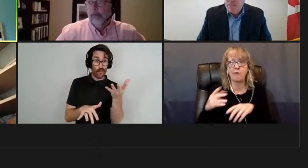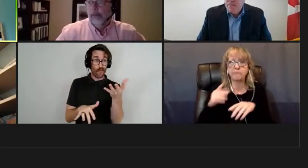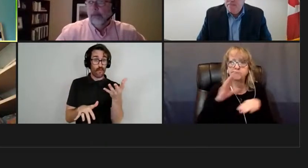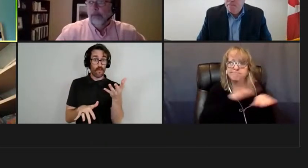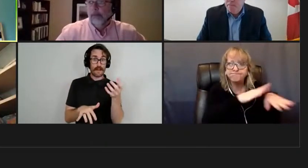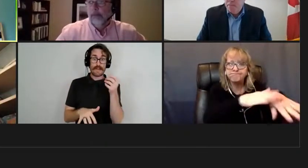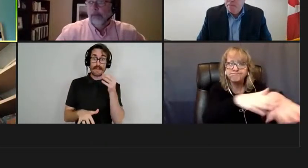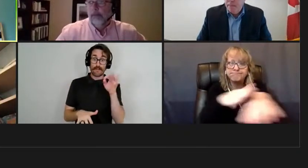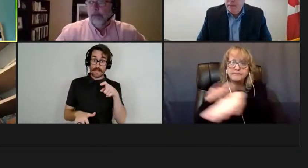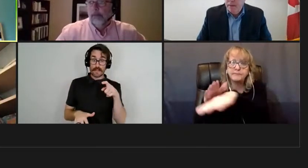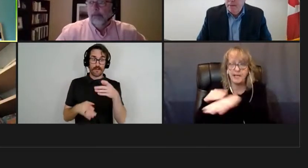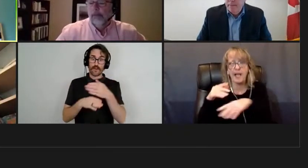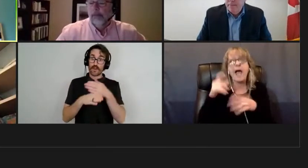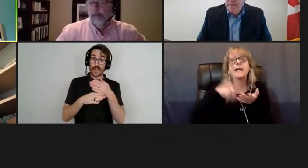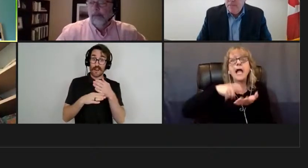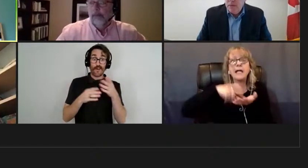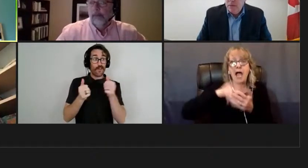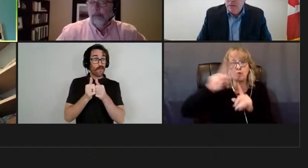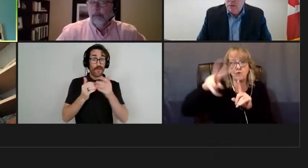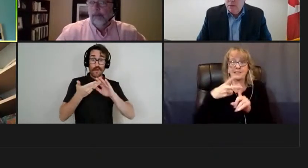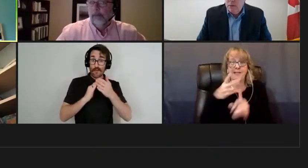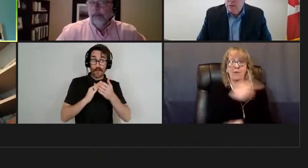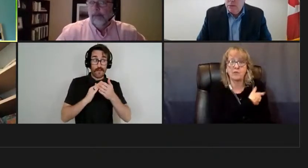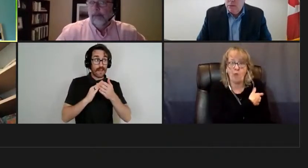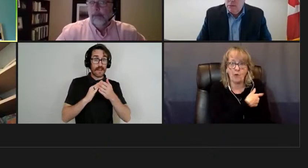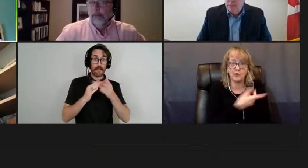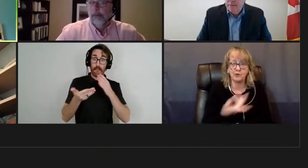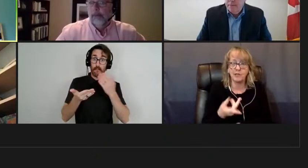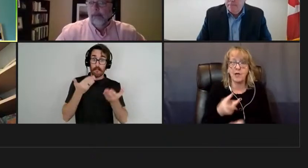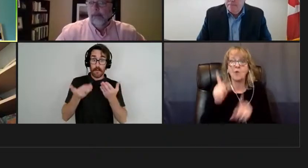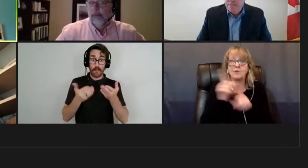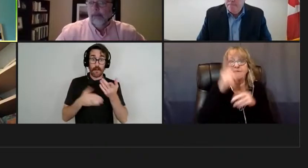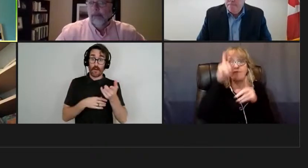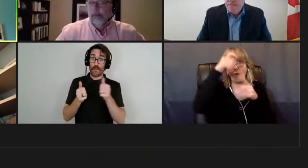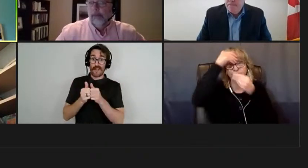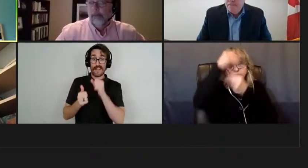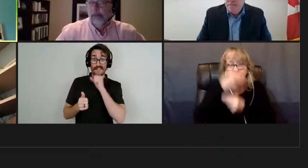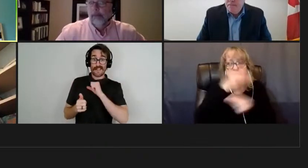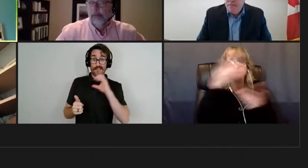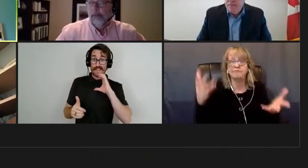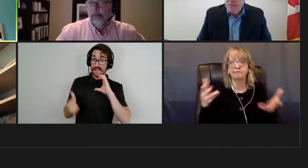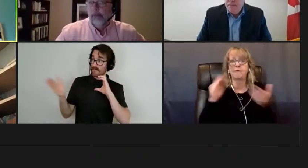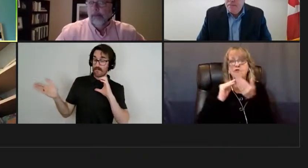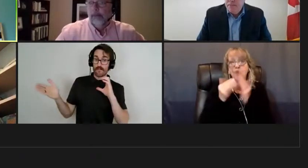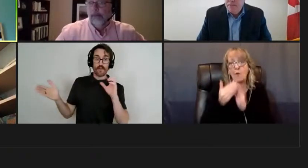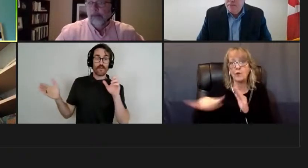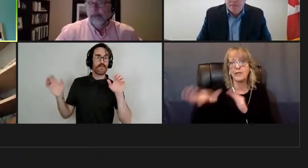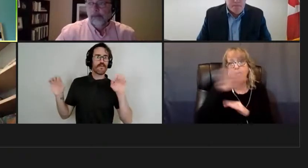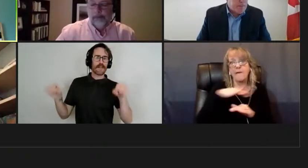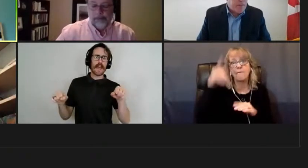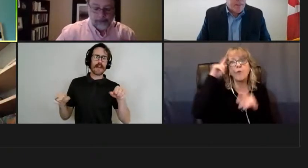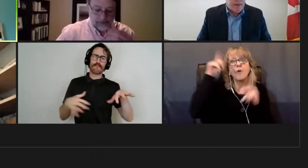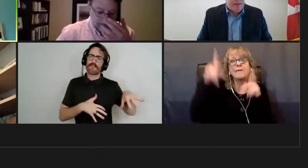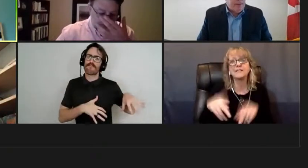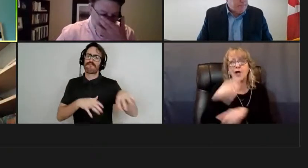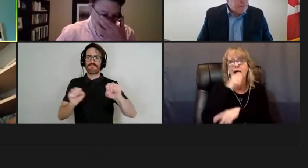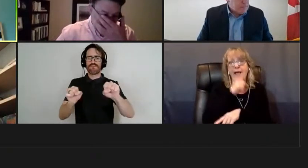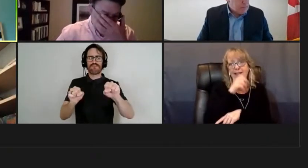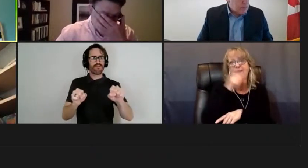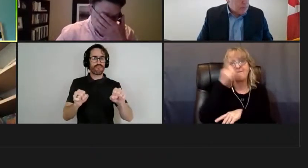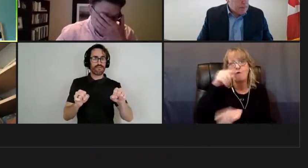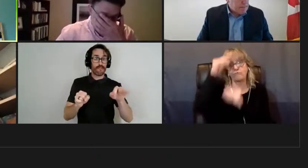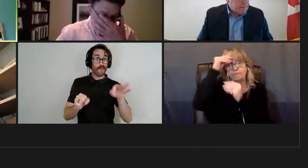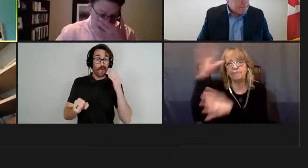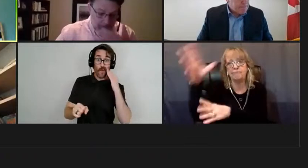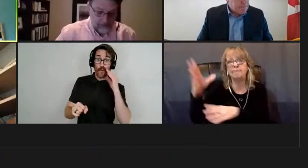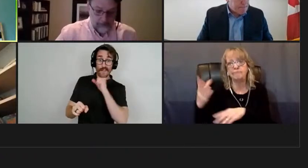we have to share that as a community with the older members, and I think that's something that you and I and the other counselors can push